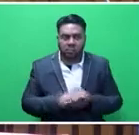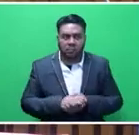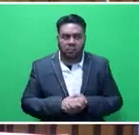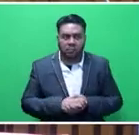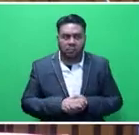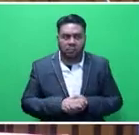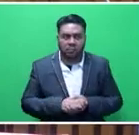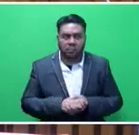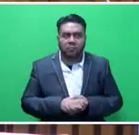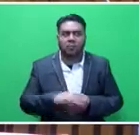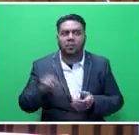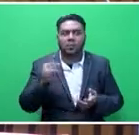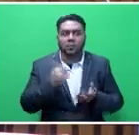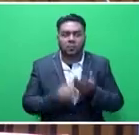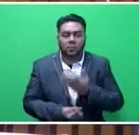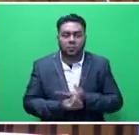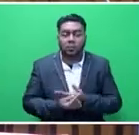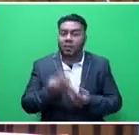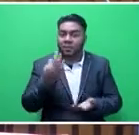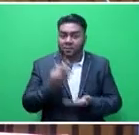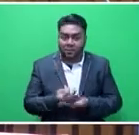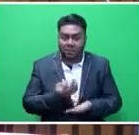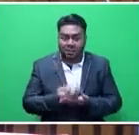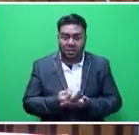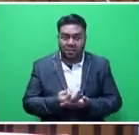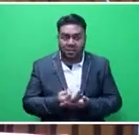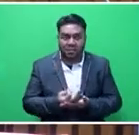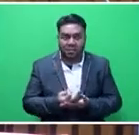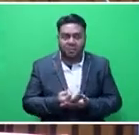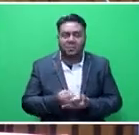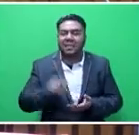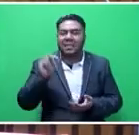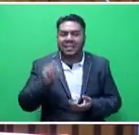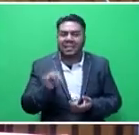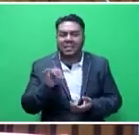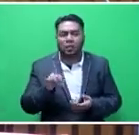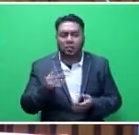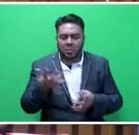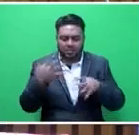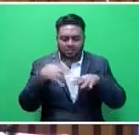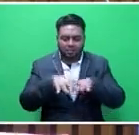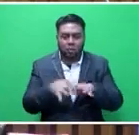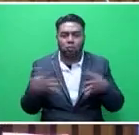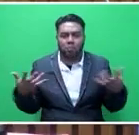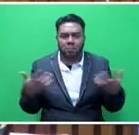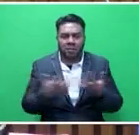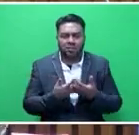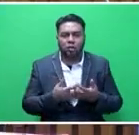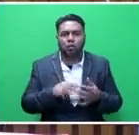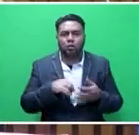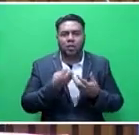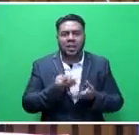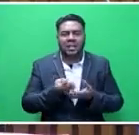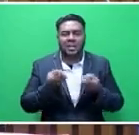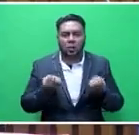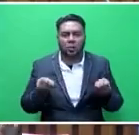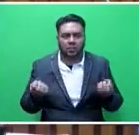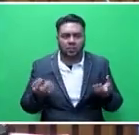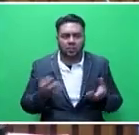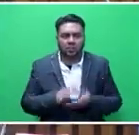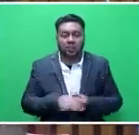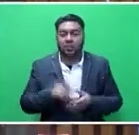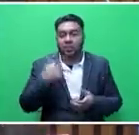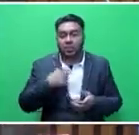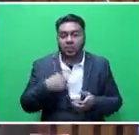that's what used to happen. So the fees and the penalties need to be in alignment with the socio-economic conditions. And that's why it's a